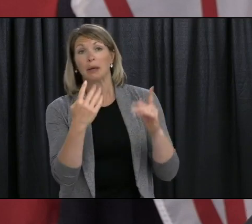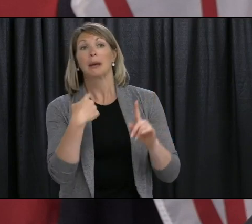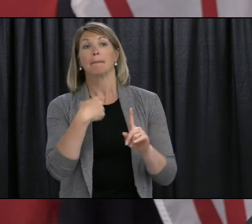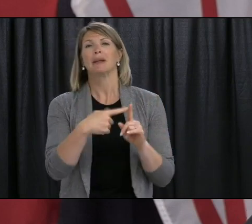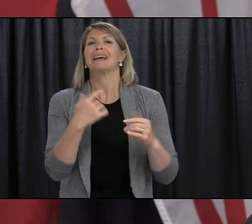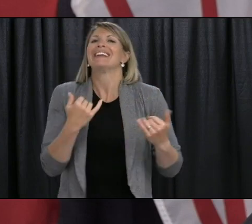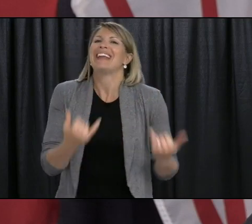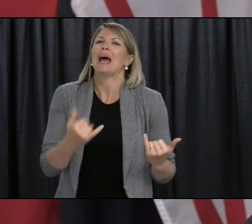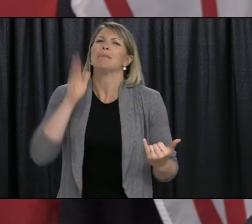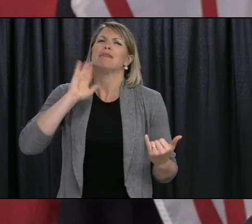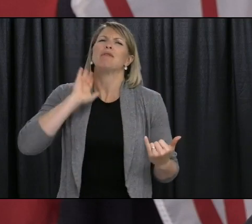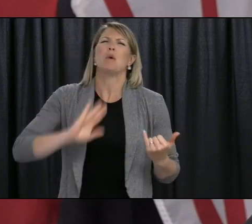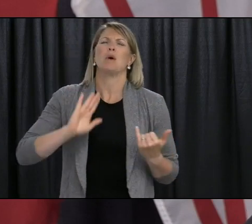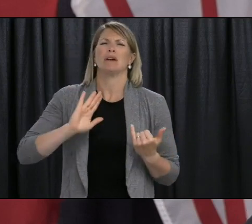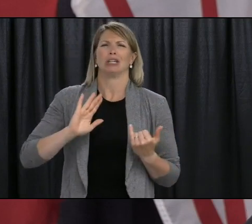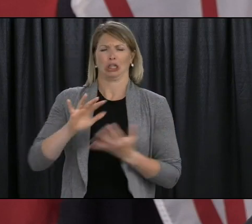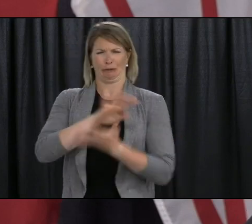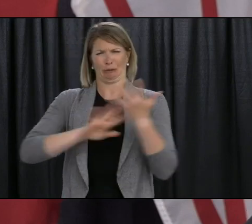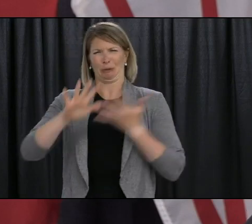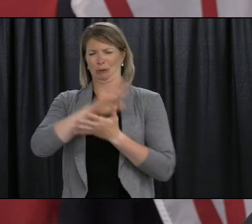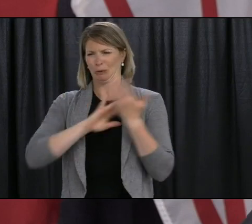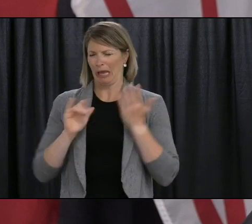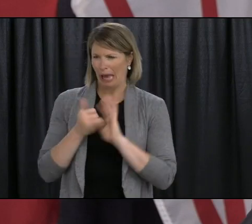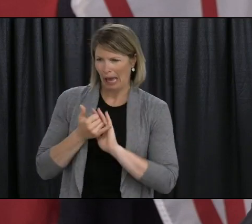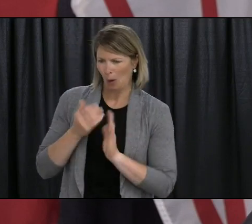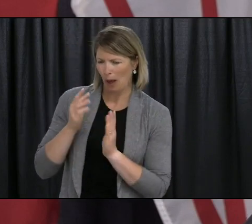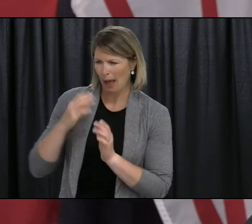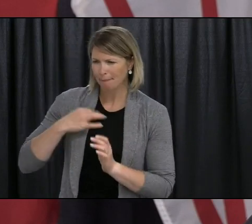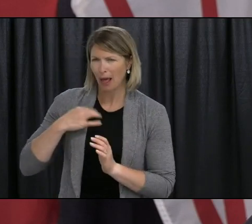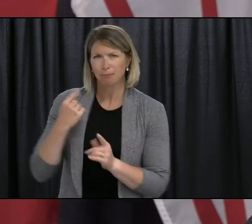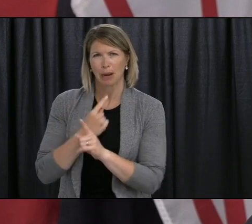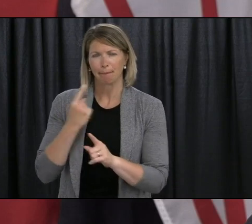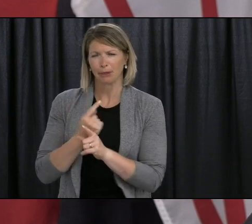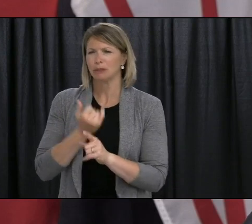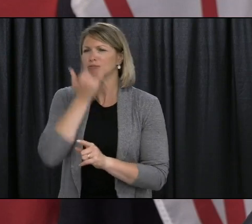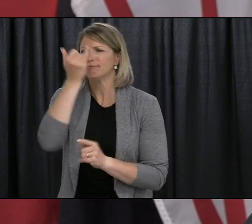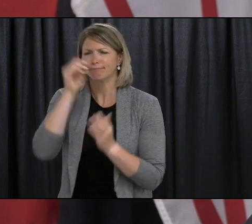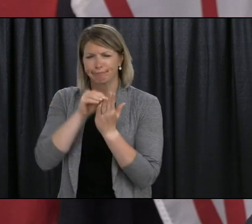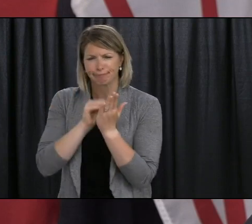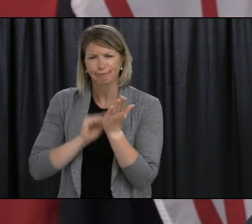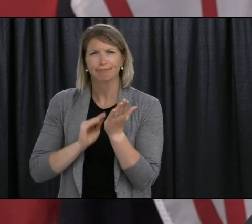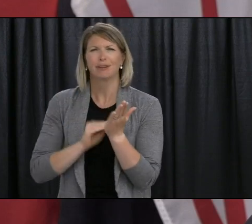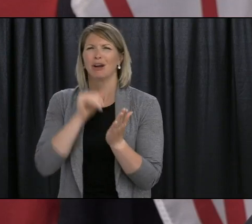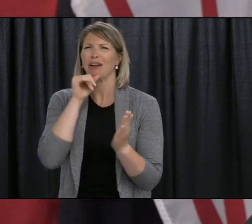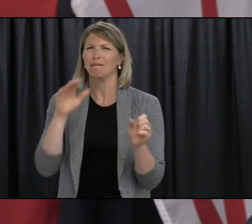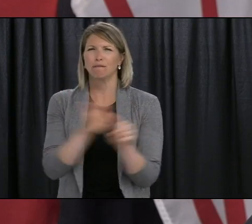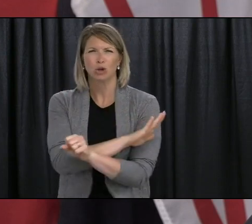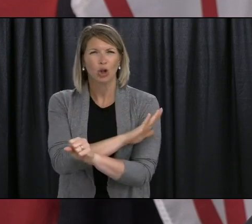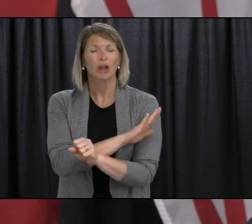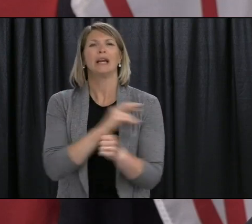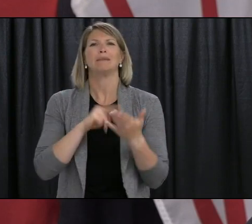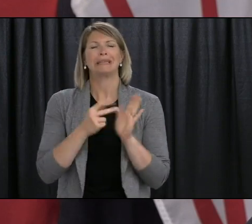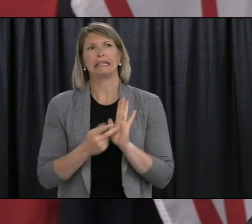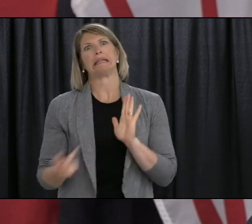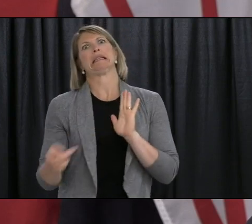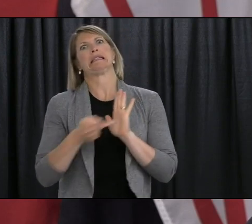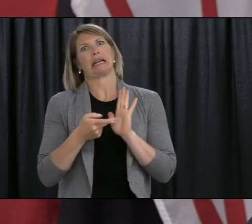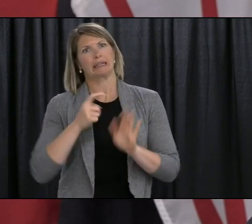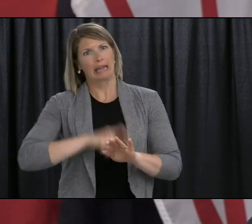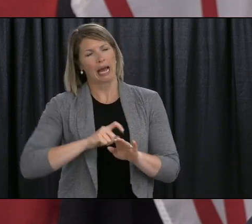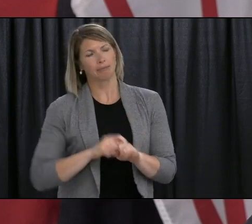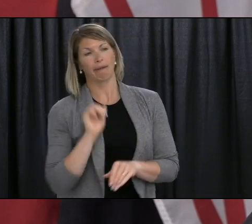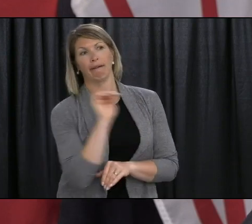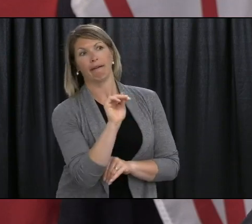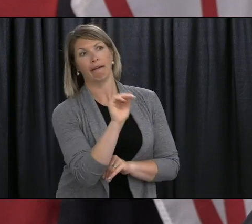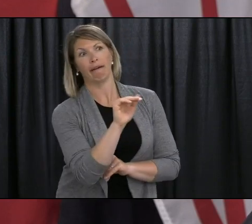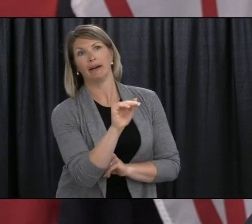proper information that's required on that exemption order. So sometimes it could be that not all the information is provided. They have to go back to supply